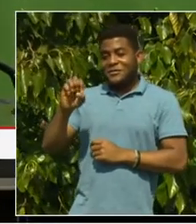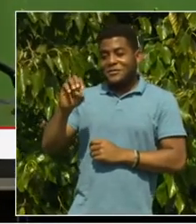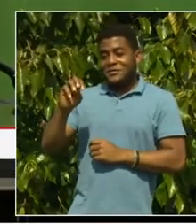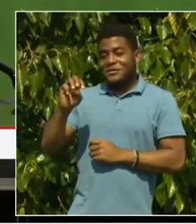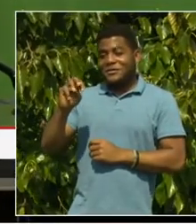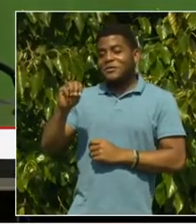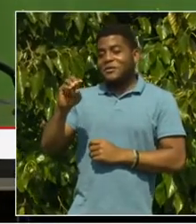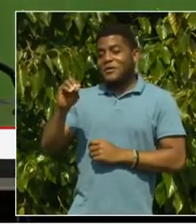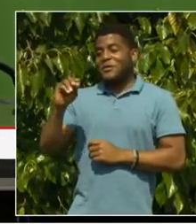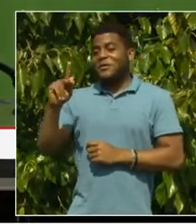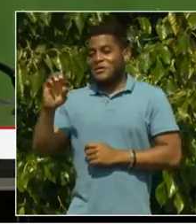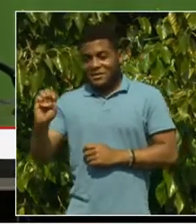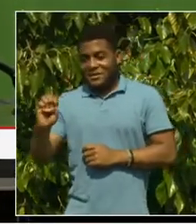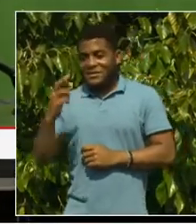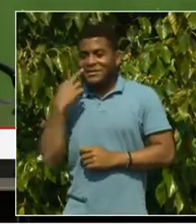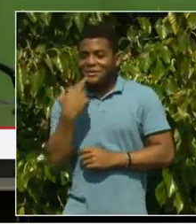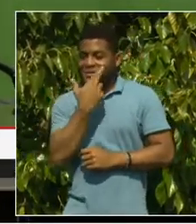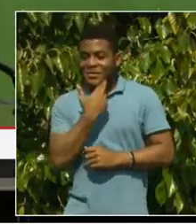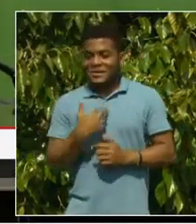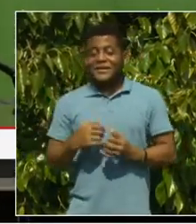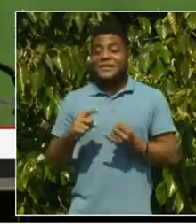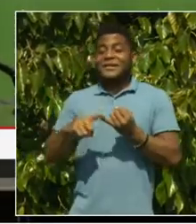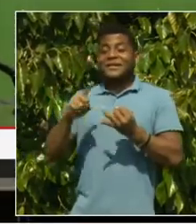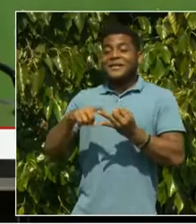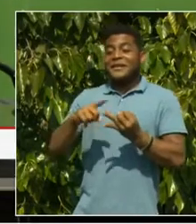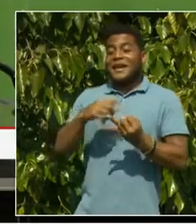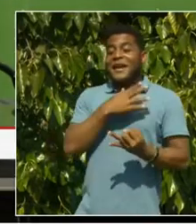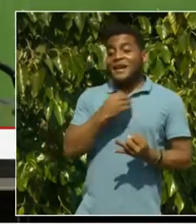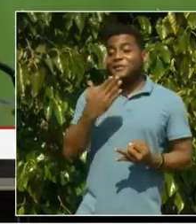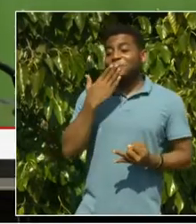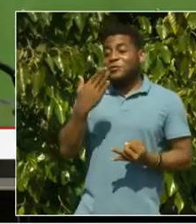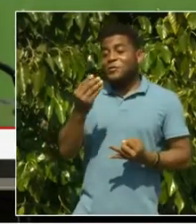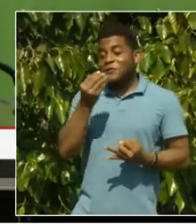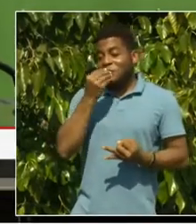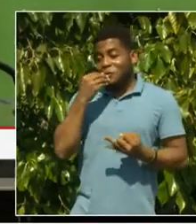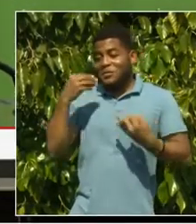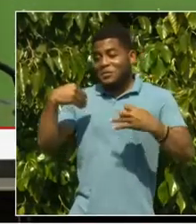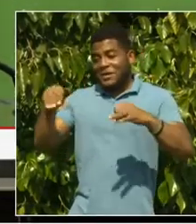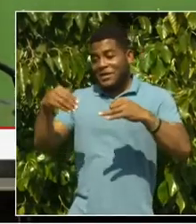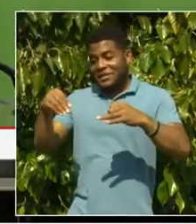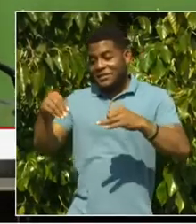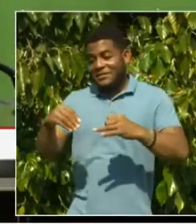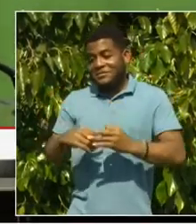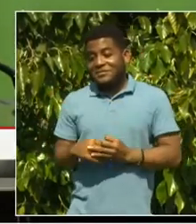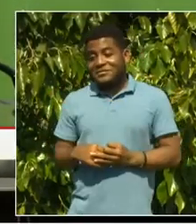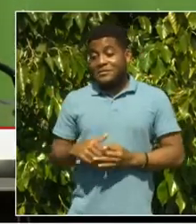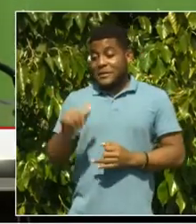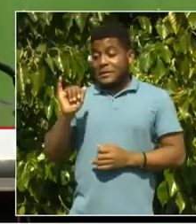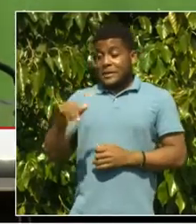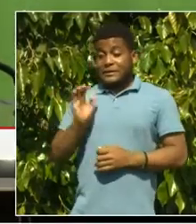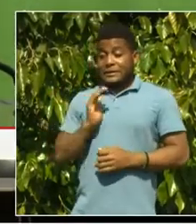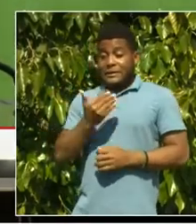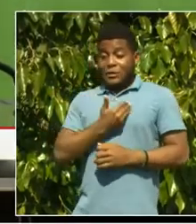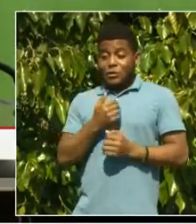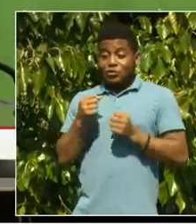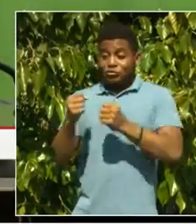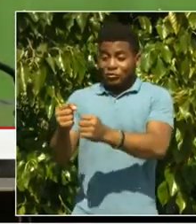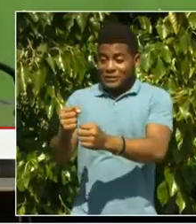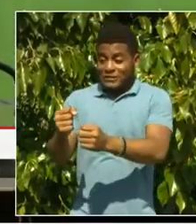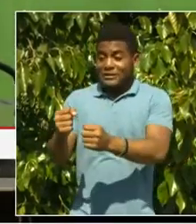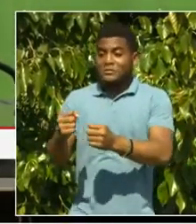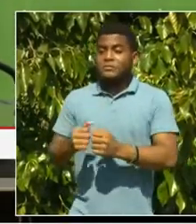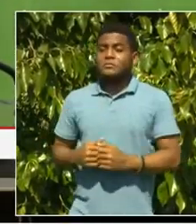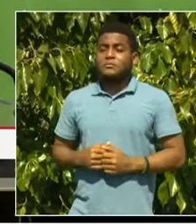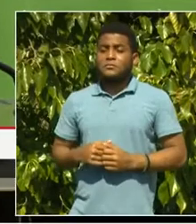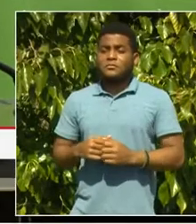8. That's our strategy, and we're going to bet big on it because everyone deserves